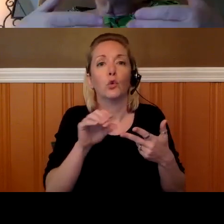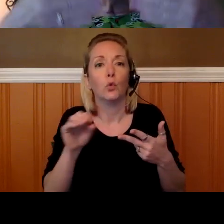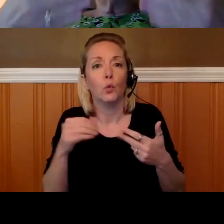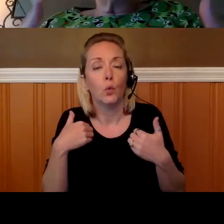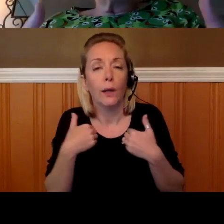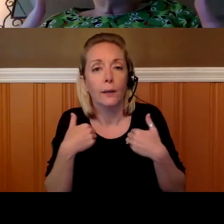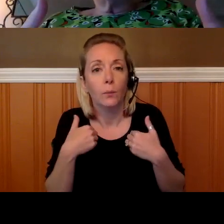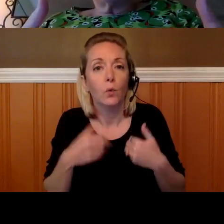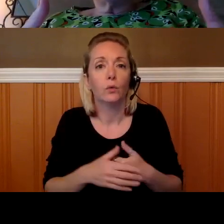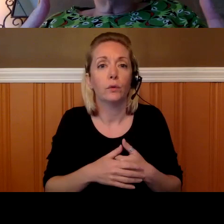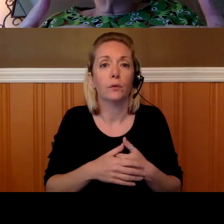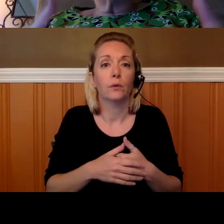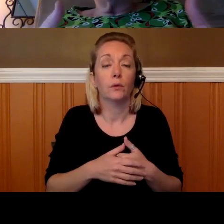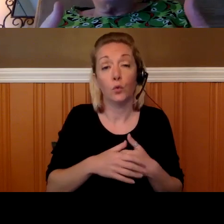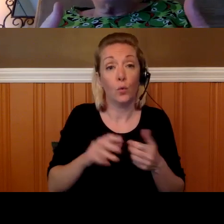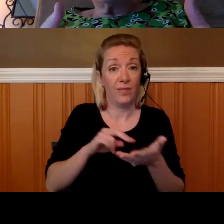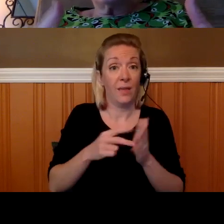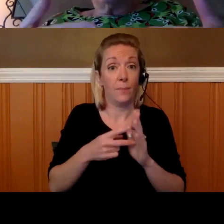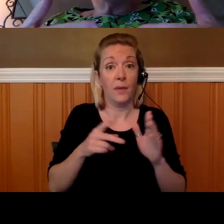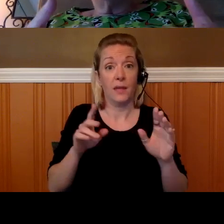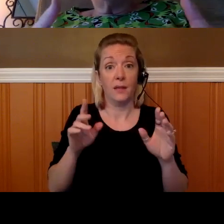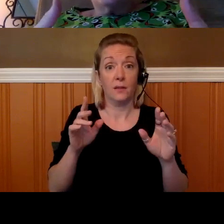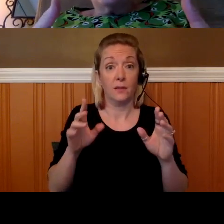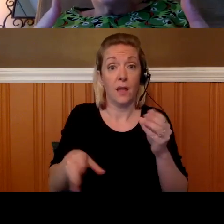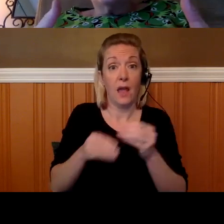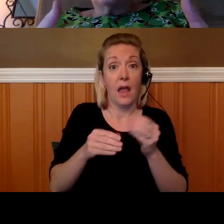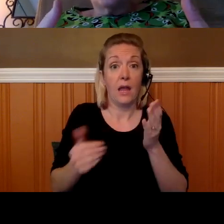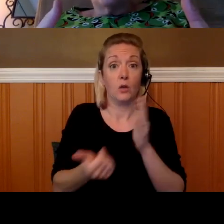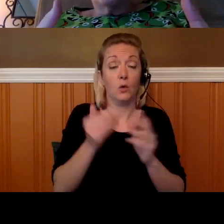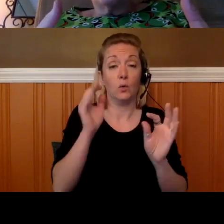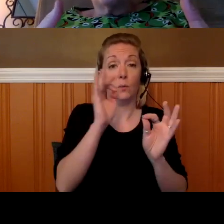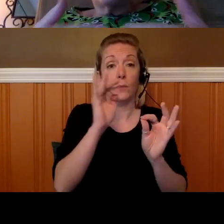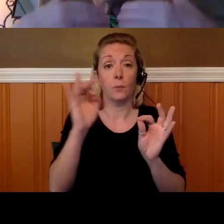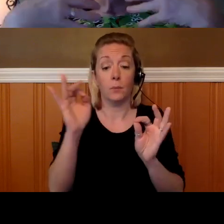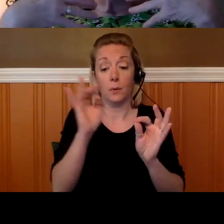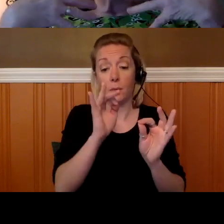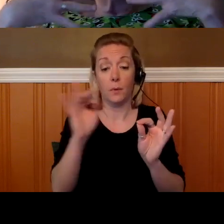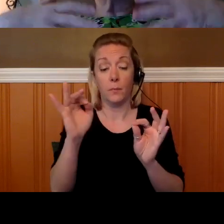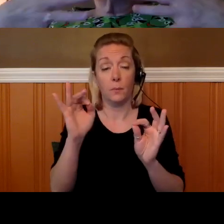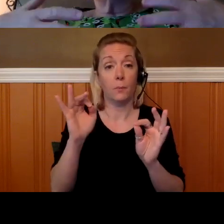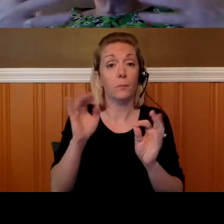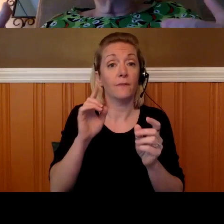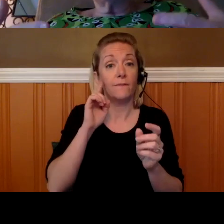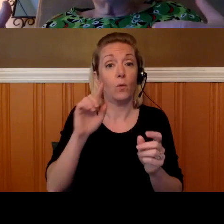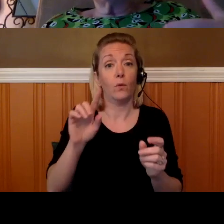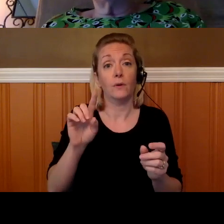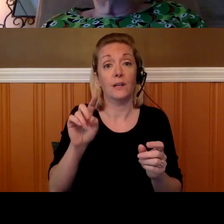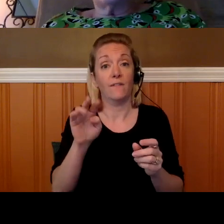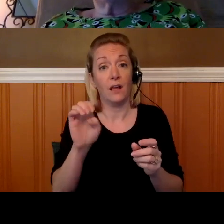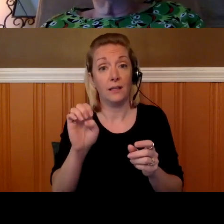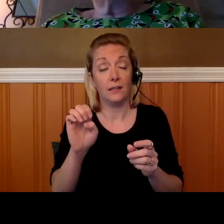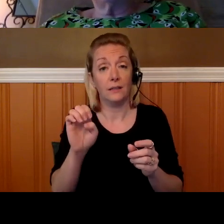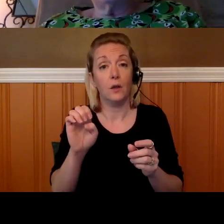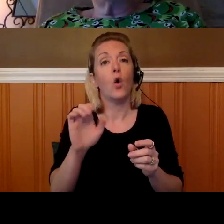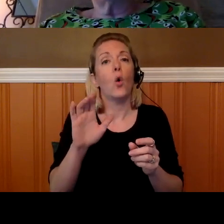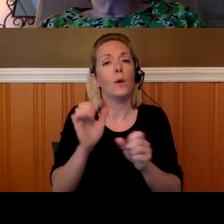the device, then we make sure there are lessons that directly teach what